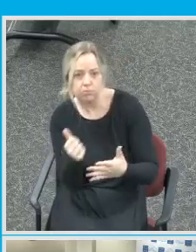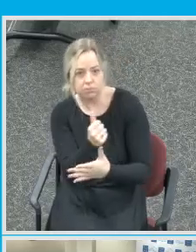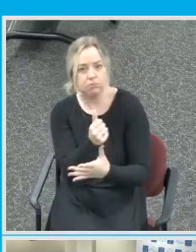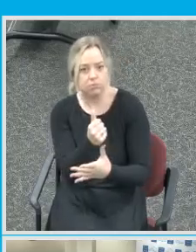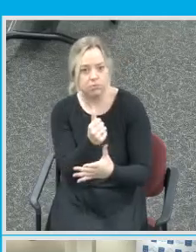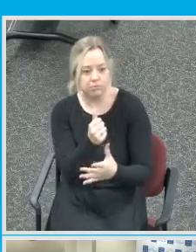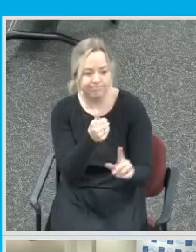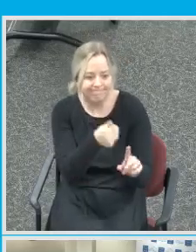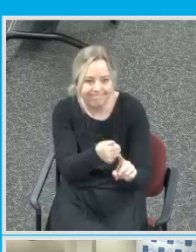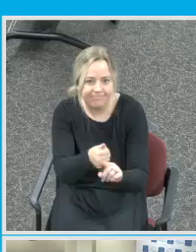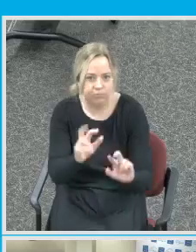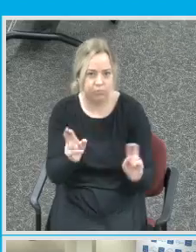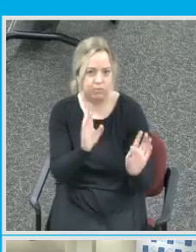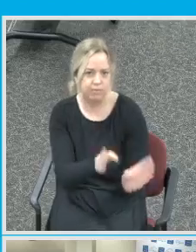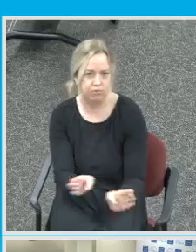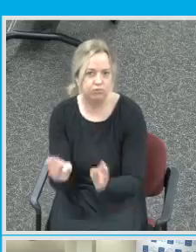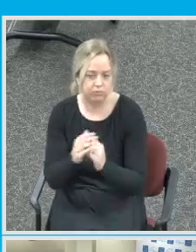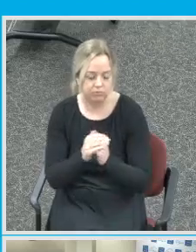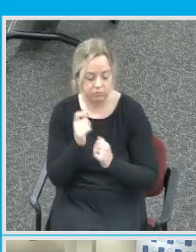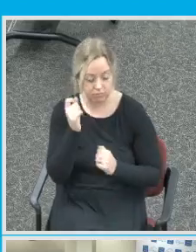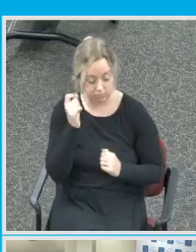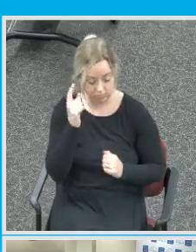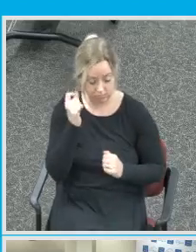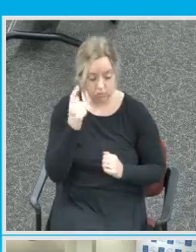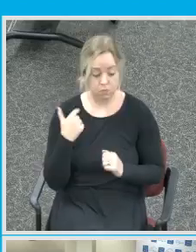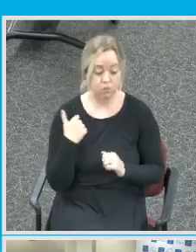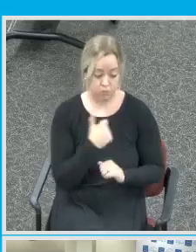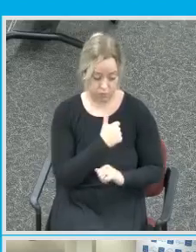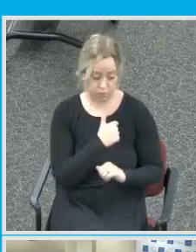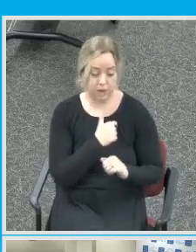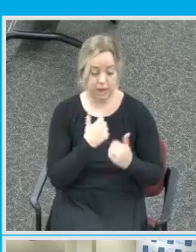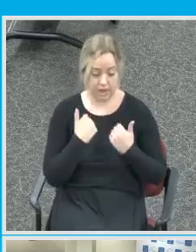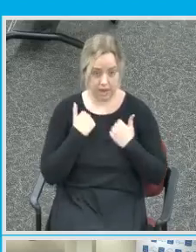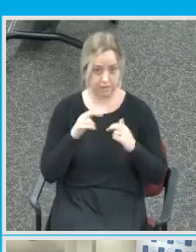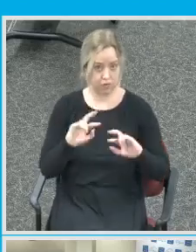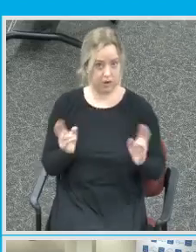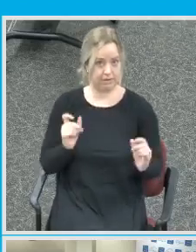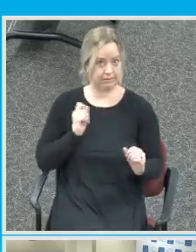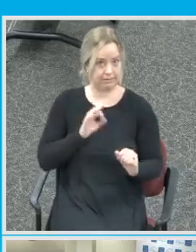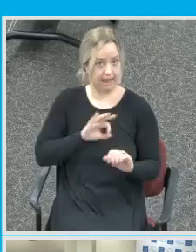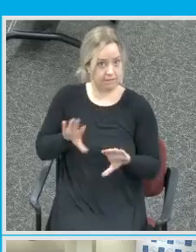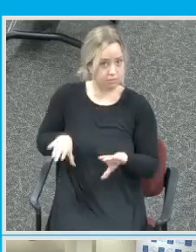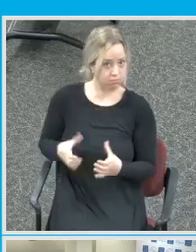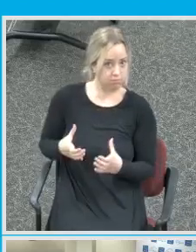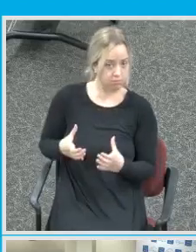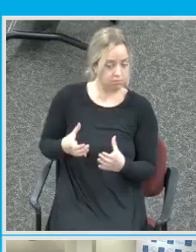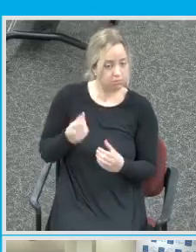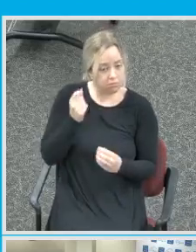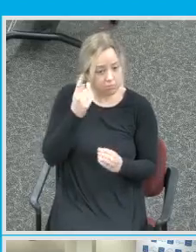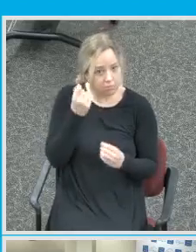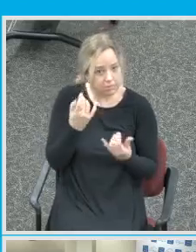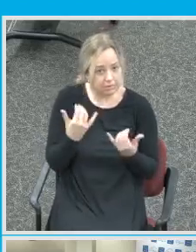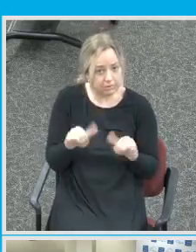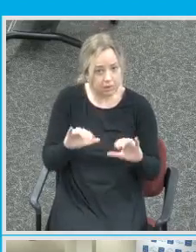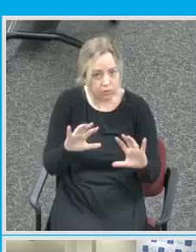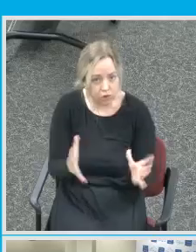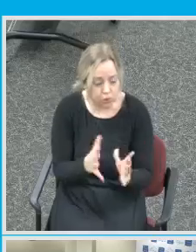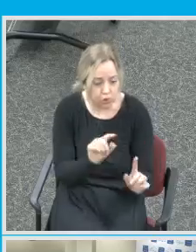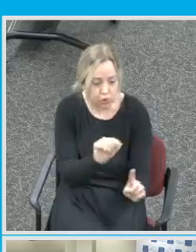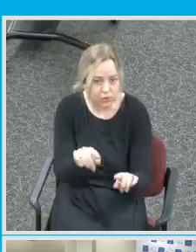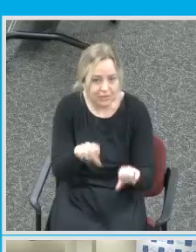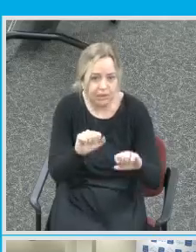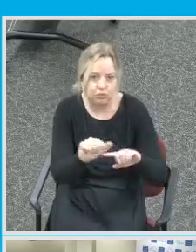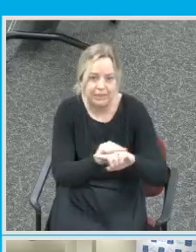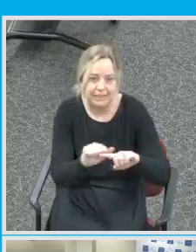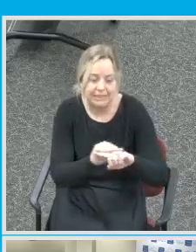preparedness. And whereas EPCPH maintains a ready workforce and requires all staff to take incident command system trainings